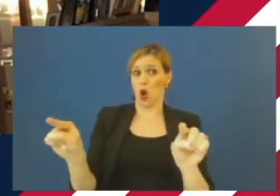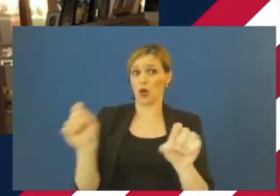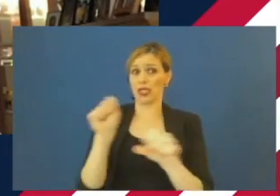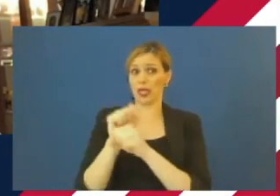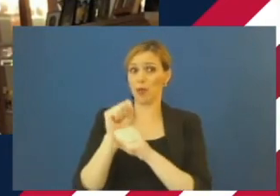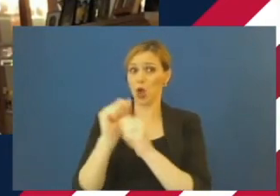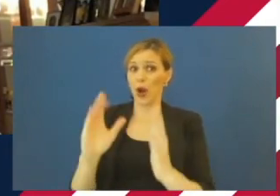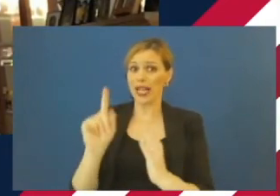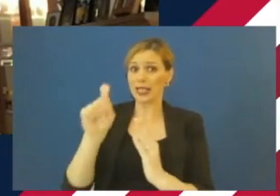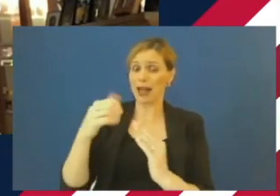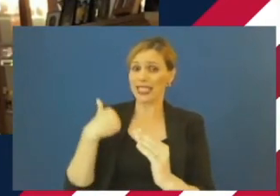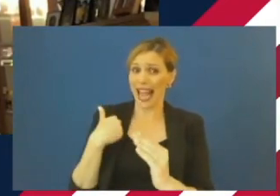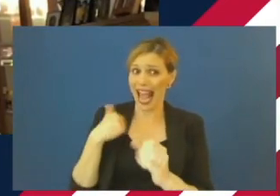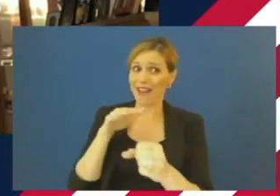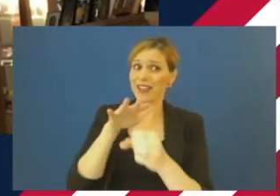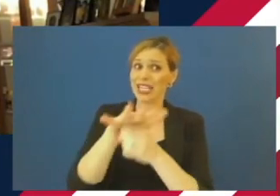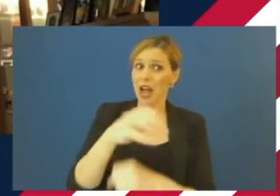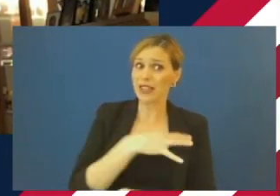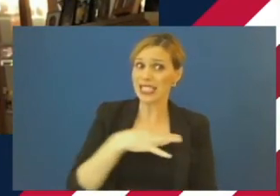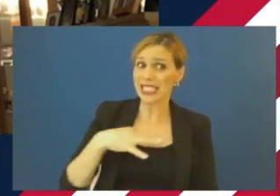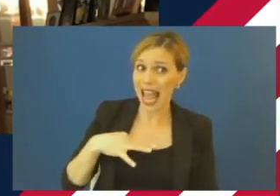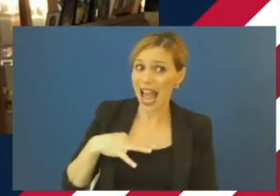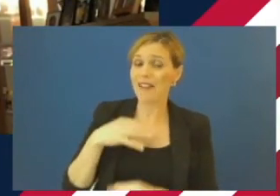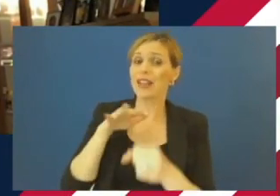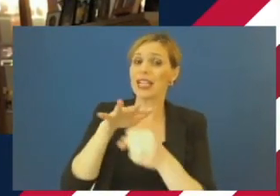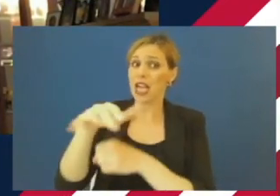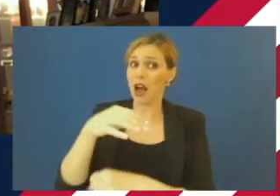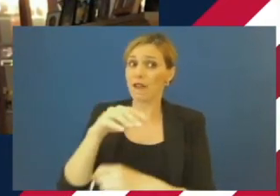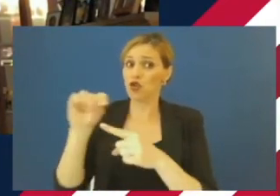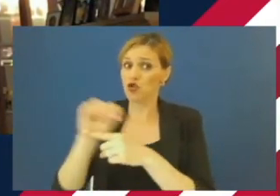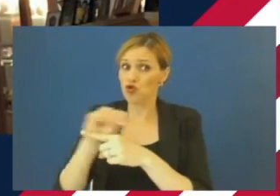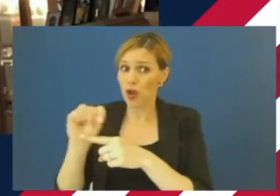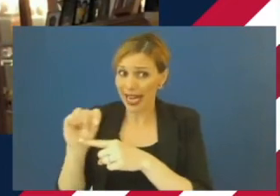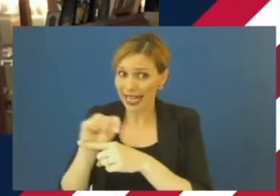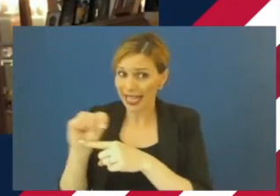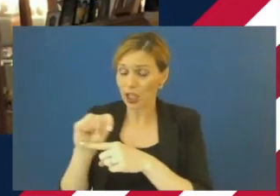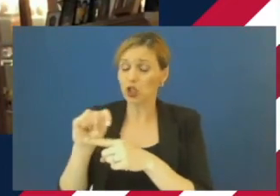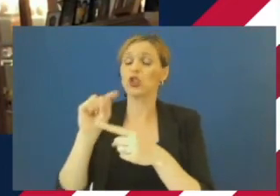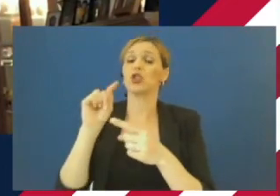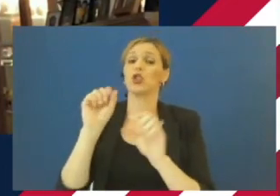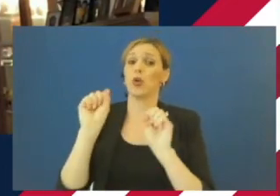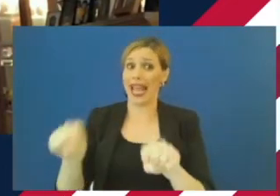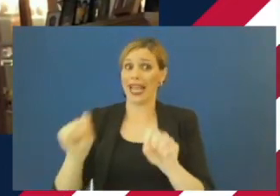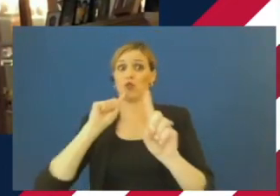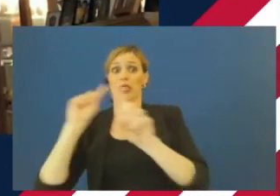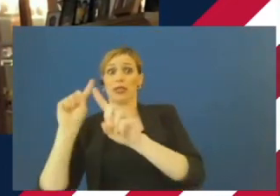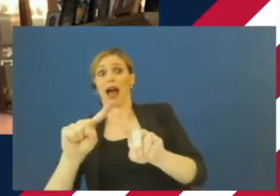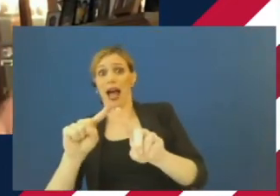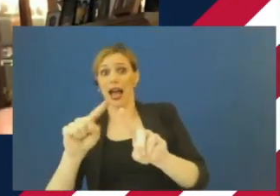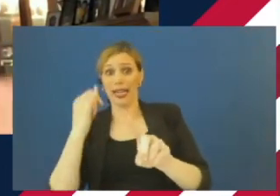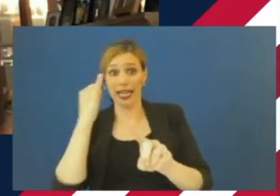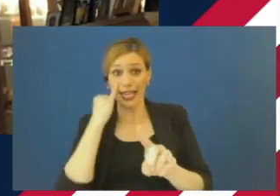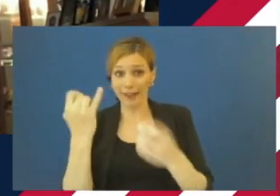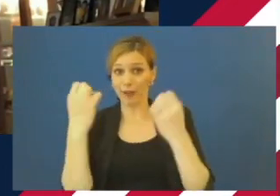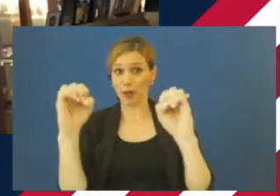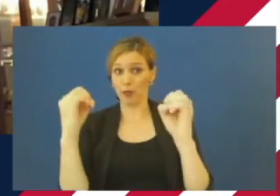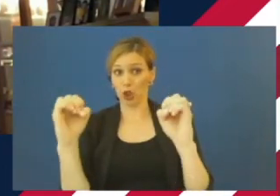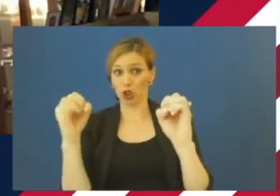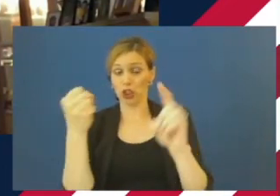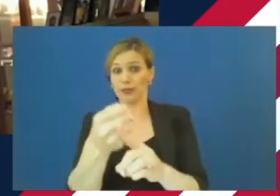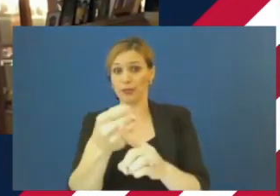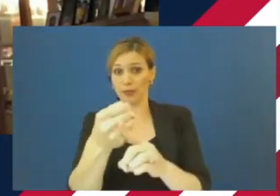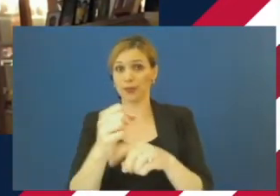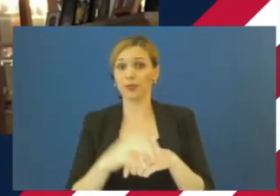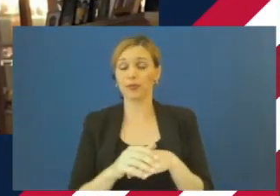equipment, and training to respond to emergencies of all sizes and scope. Protecting workers' safety and health